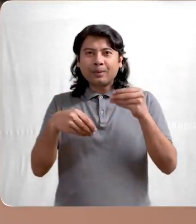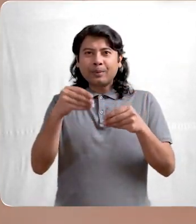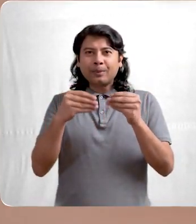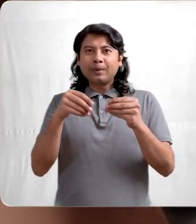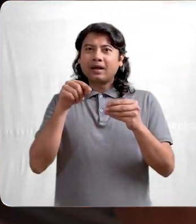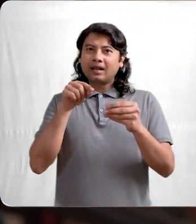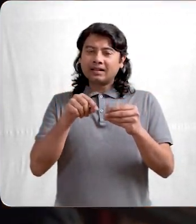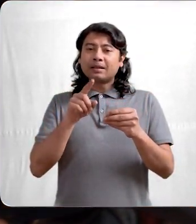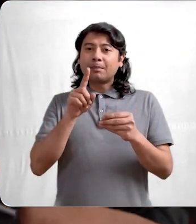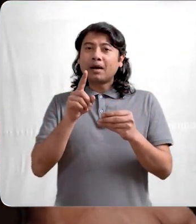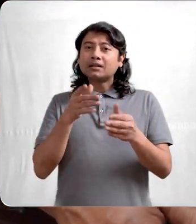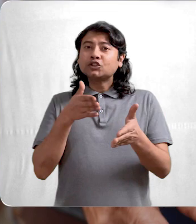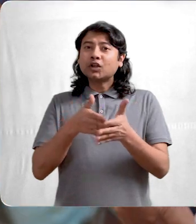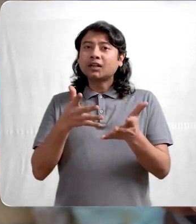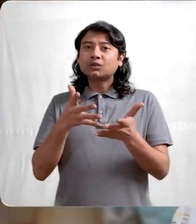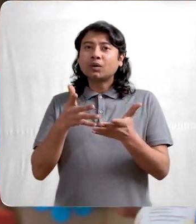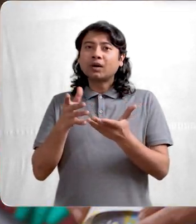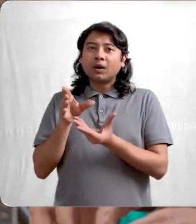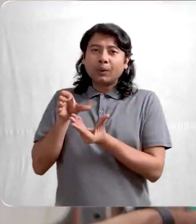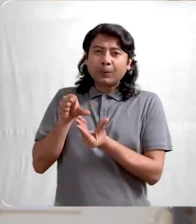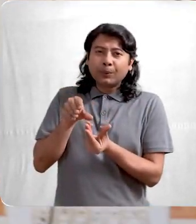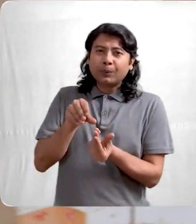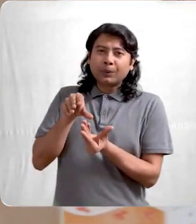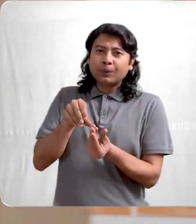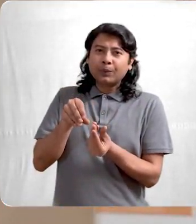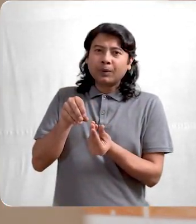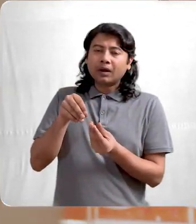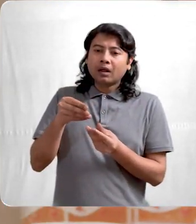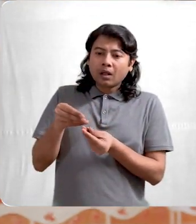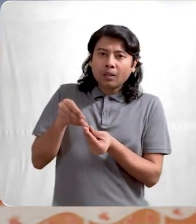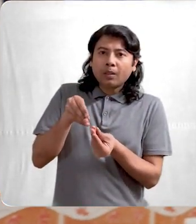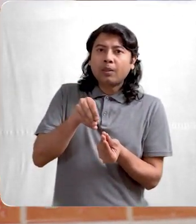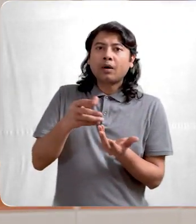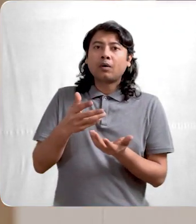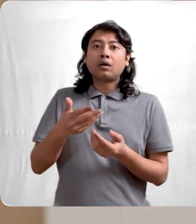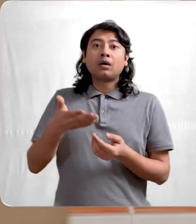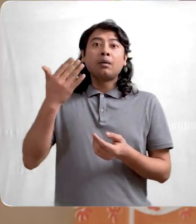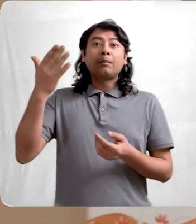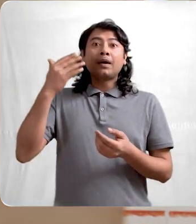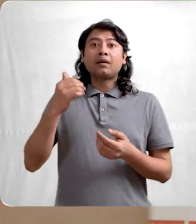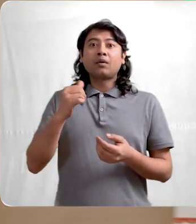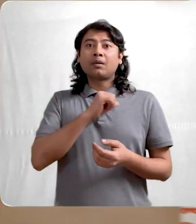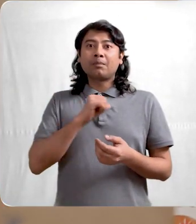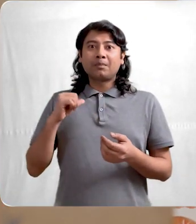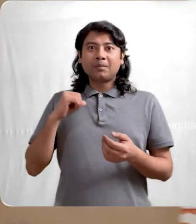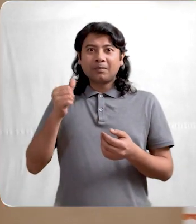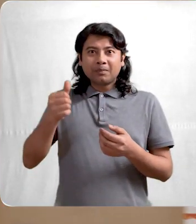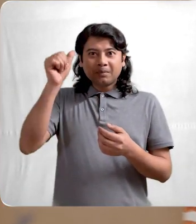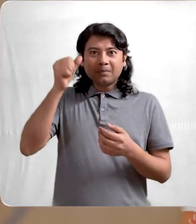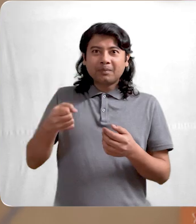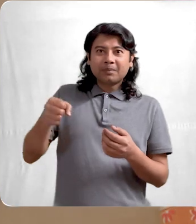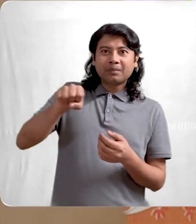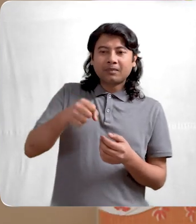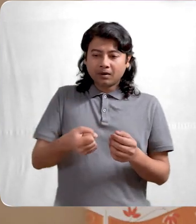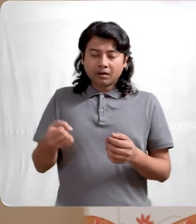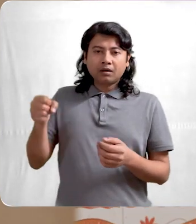I was trying to do pulp painting for a long time, but I had difficulty in getting the pulp out of the nozzle and all that. Earlier, I would use mug and all kinds